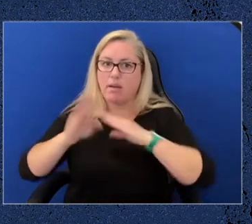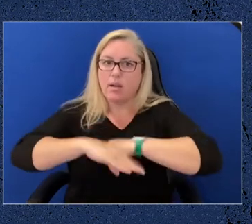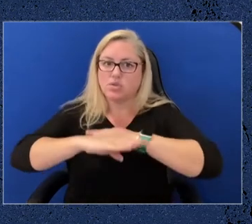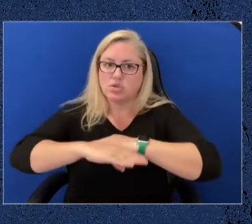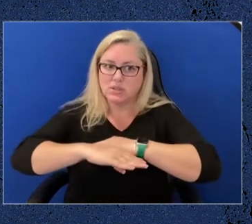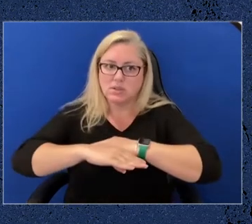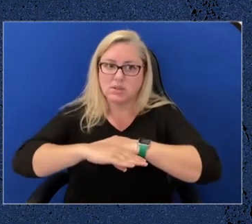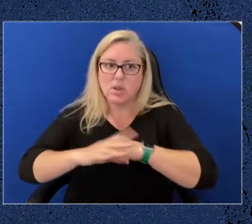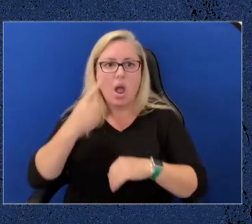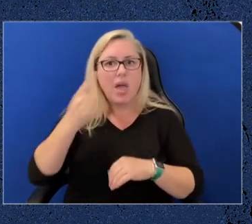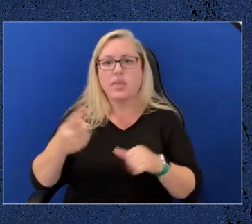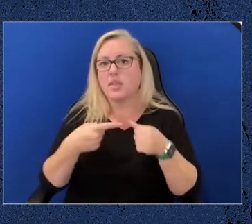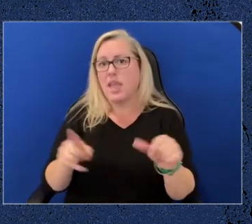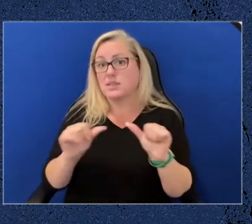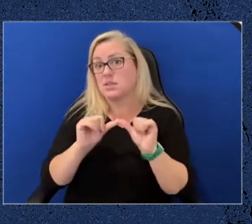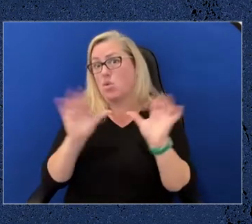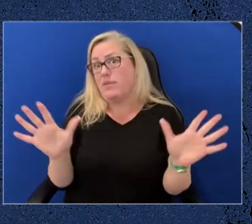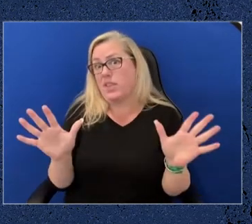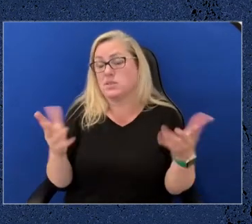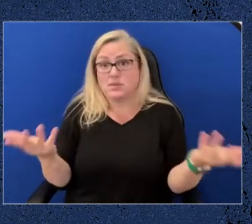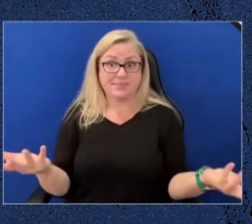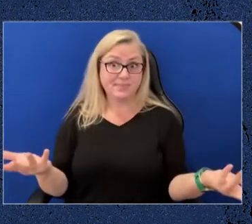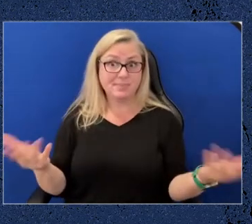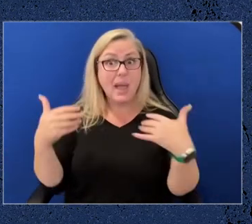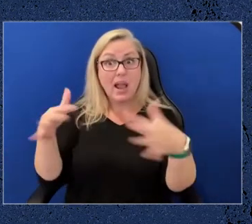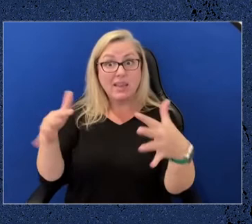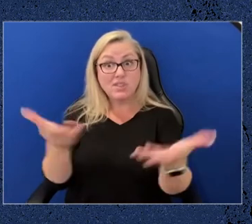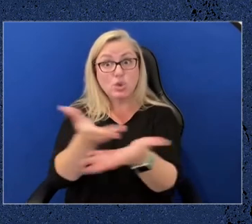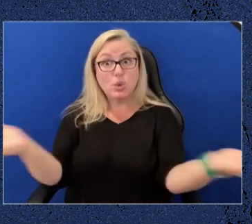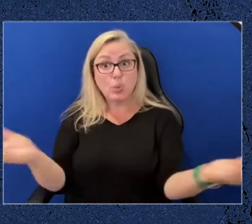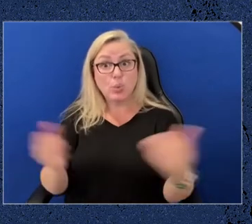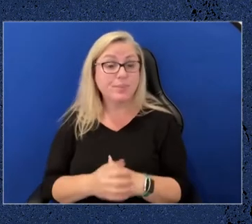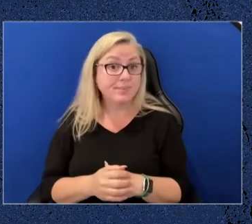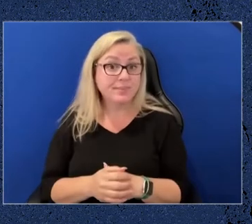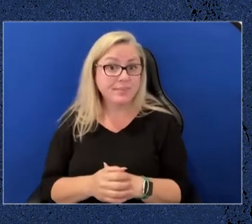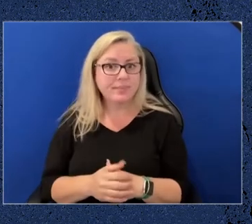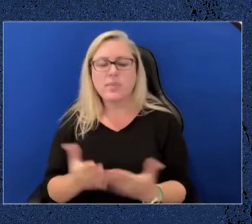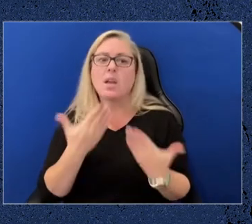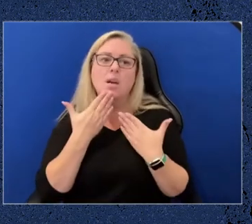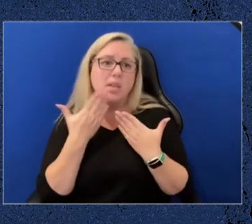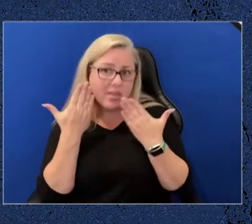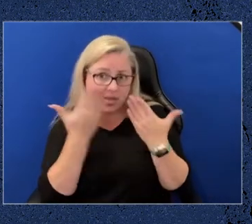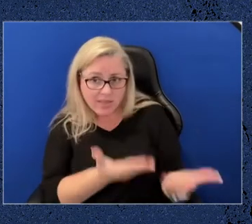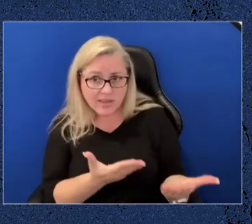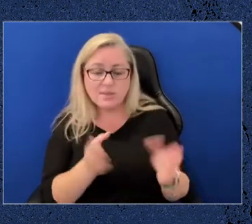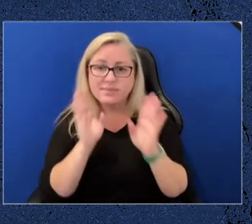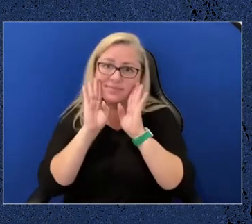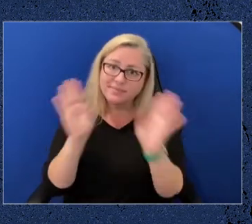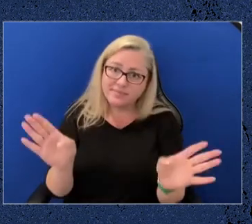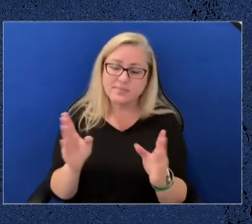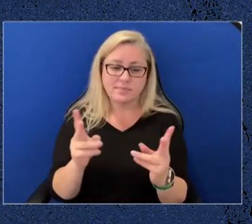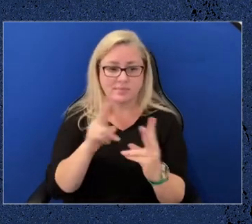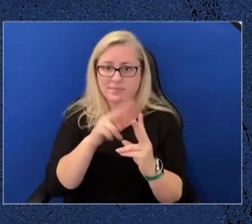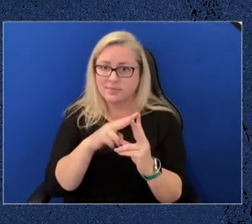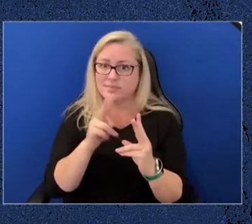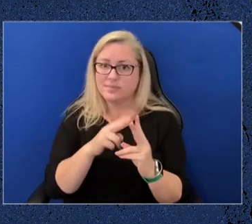I think the answer's obvious, but I'll leave it to the room. Well, fantastic. Thank you so much both for joining us. Can you thank our